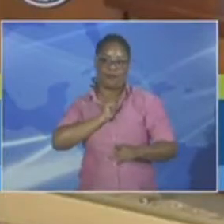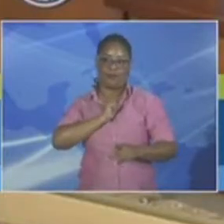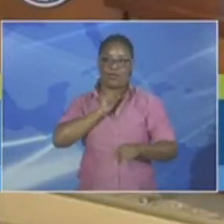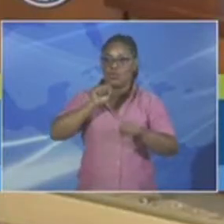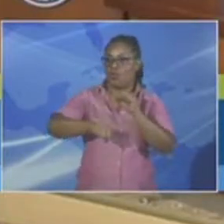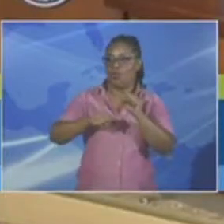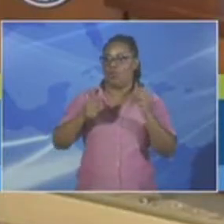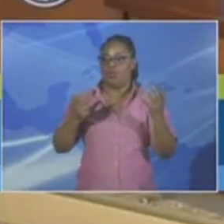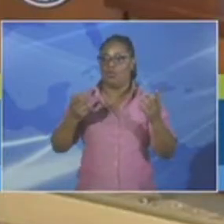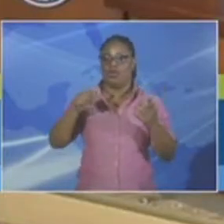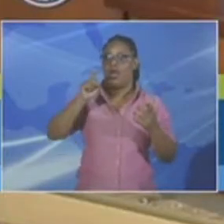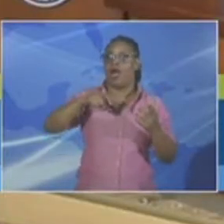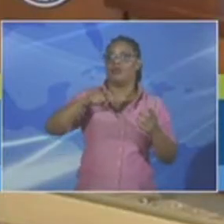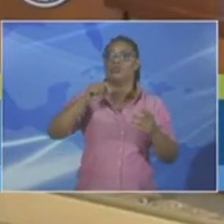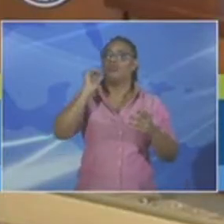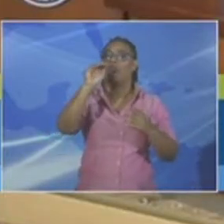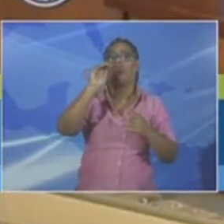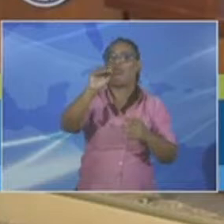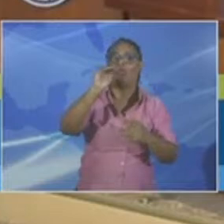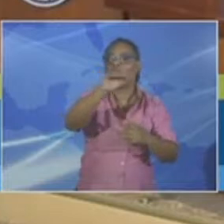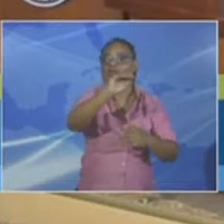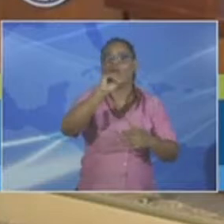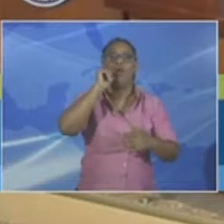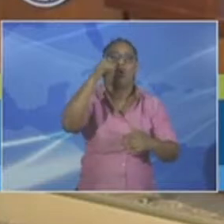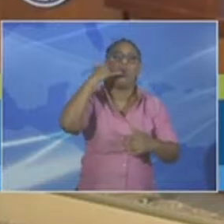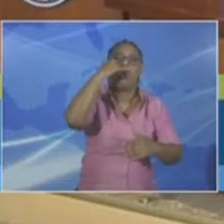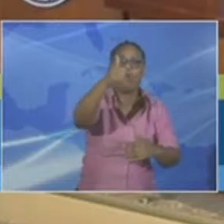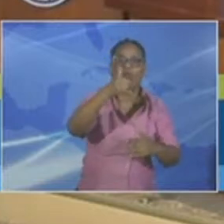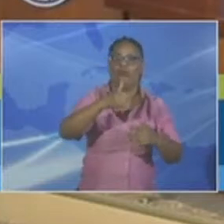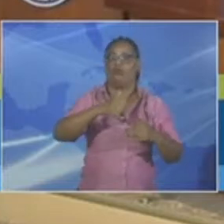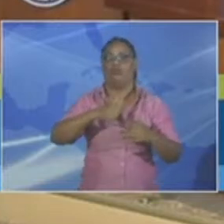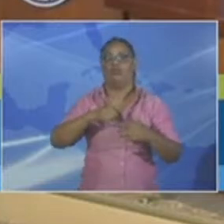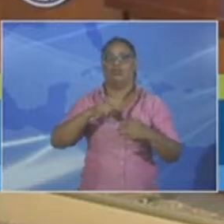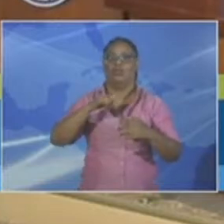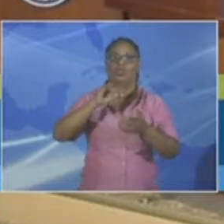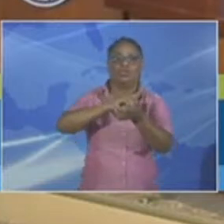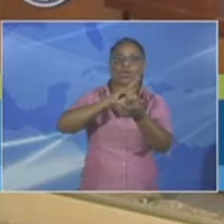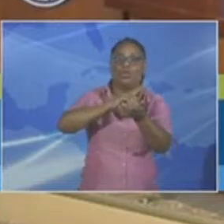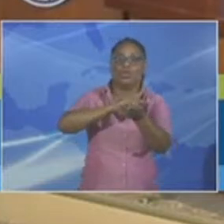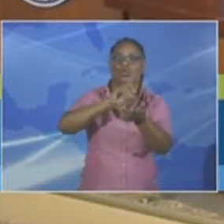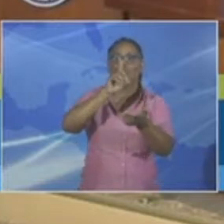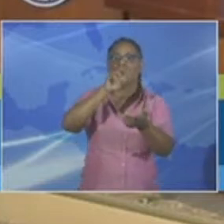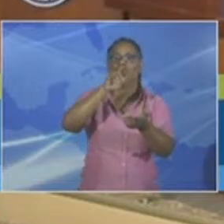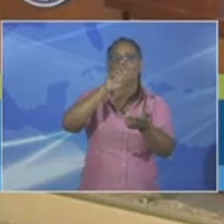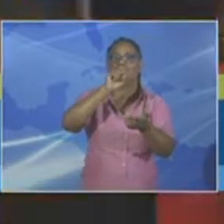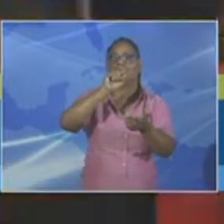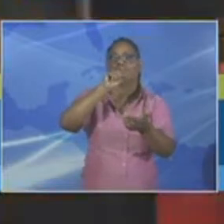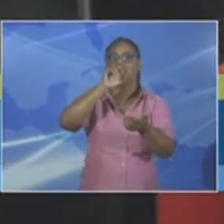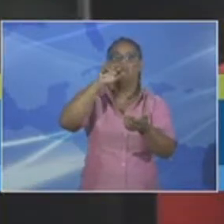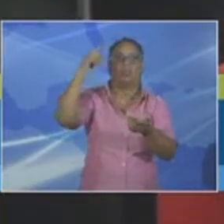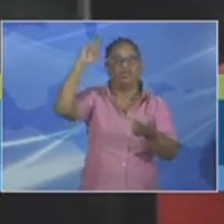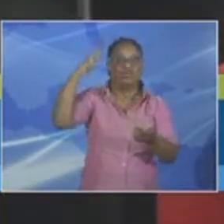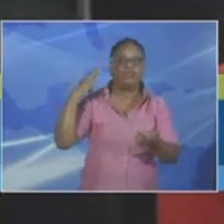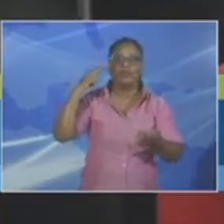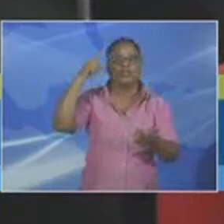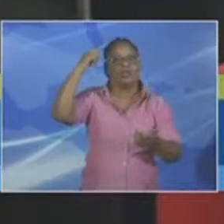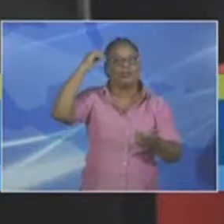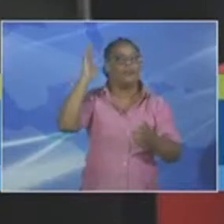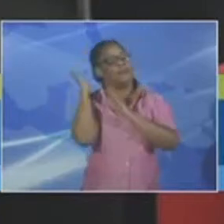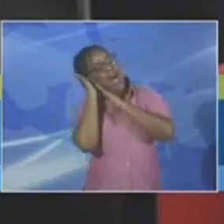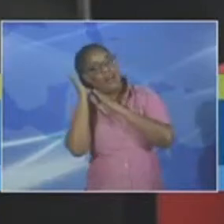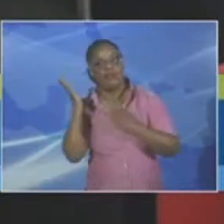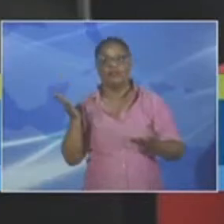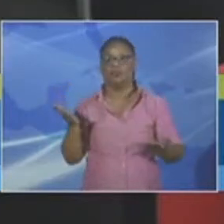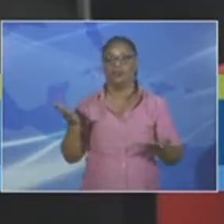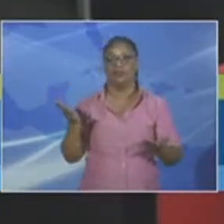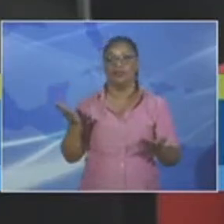Prime Minister Nicholas Singh from the Trinidad Guardian. I'm not sure if this is a question for your medical team, but is there, we've seen some countries that have lifted